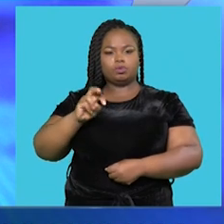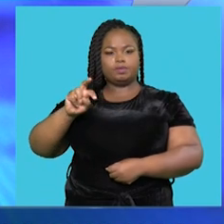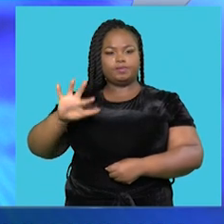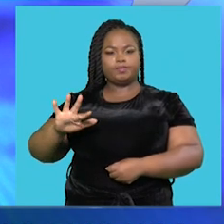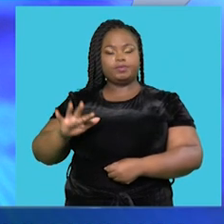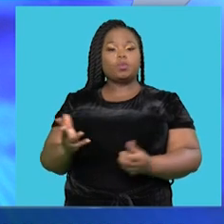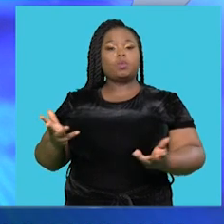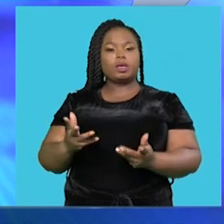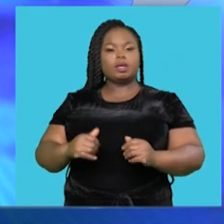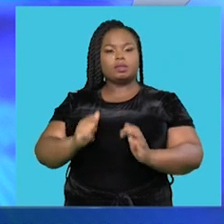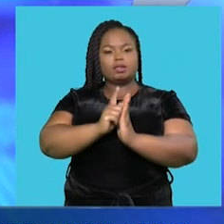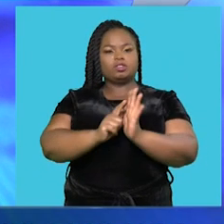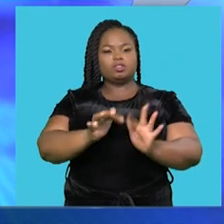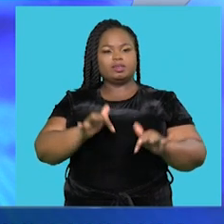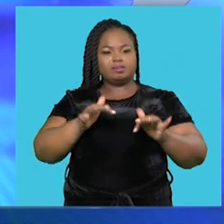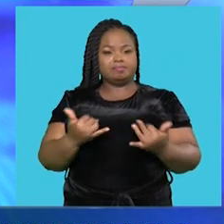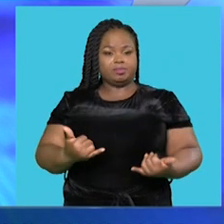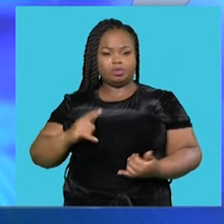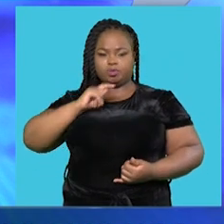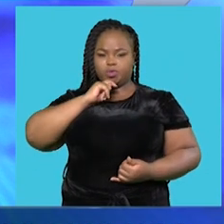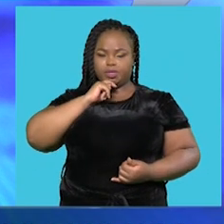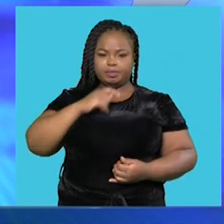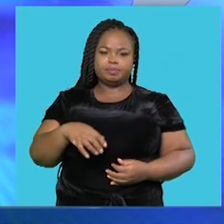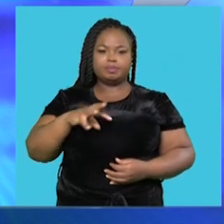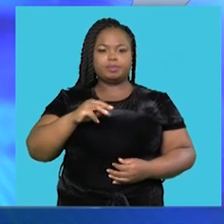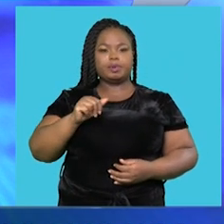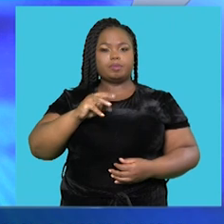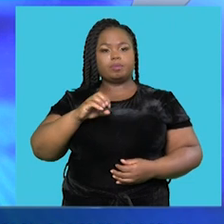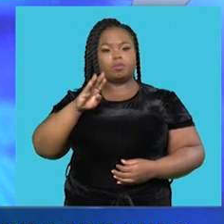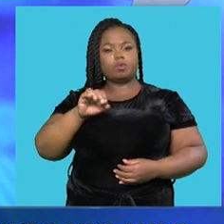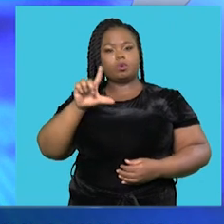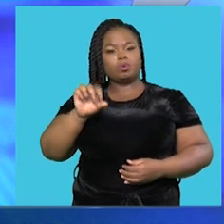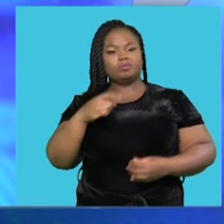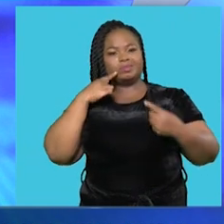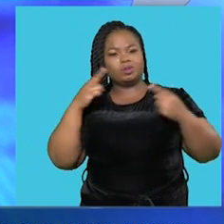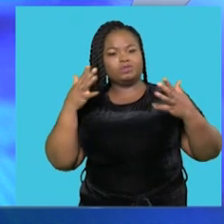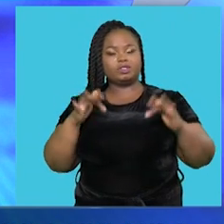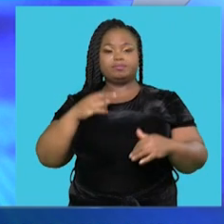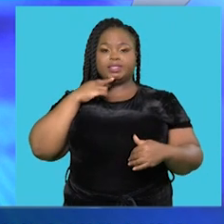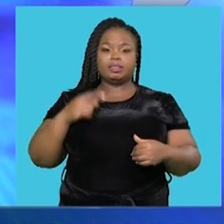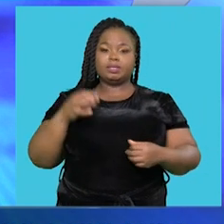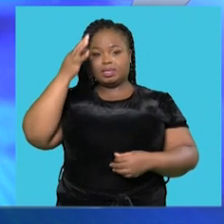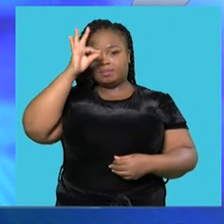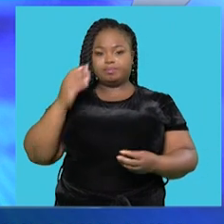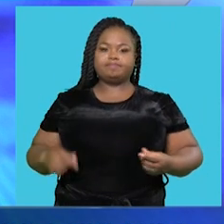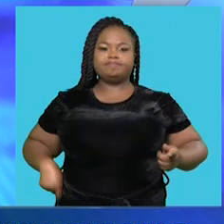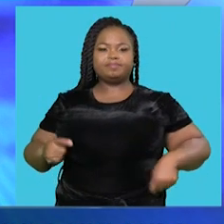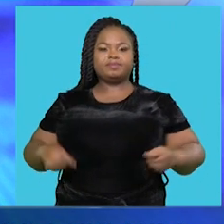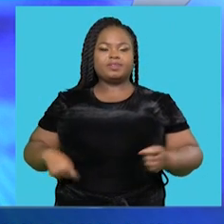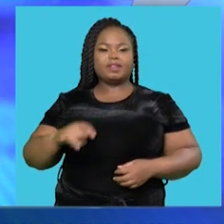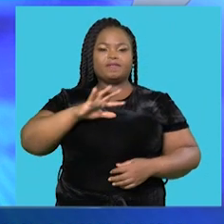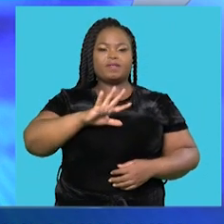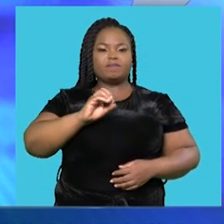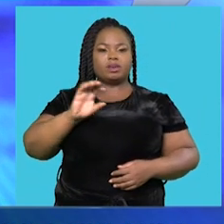ka-2024-2025 kwiNdlu yoWiso-mthetho eGoli namhlanje ekuseni. Umamabolo ubhengeze ukuba urhulumente uza kuchitha imali engaphaya kwama-500